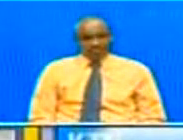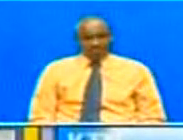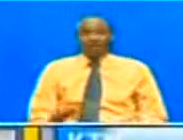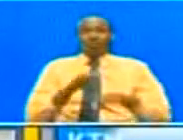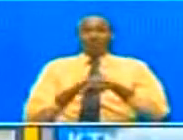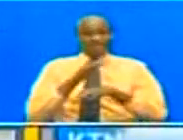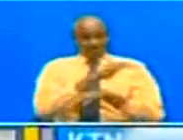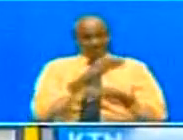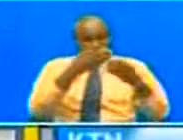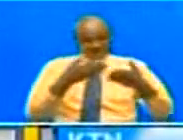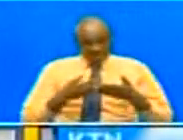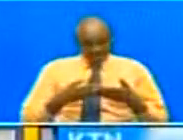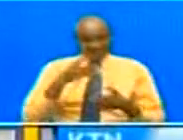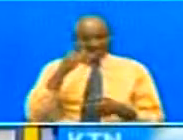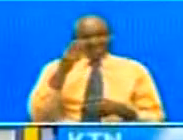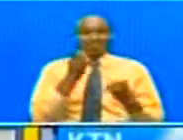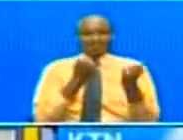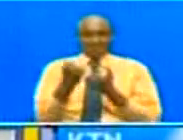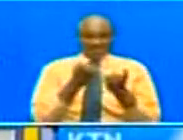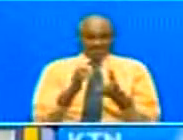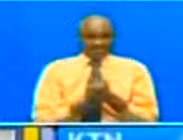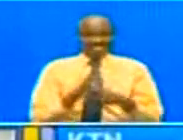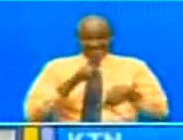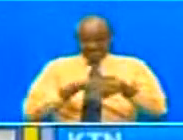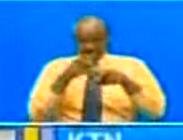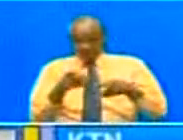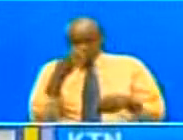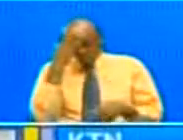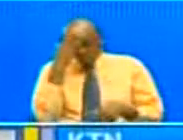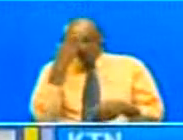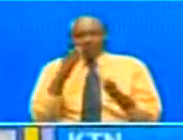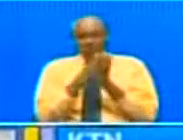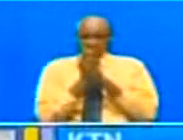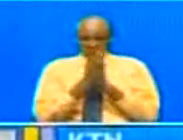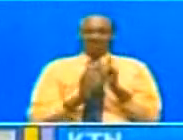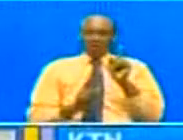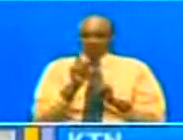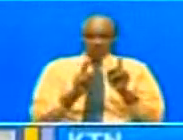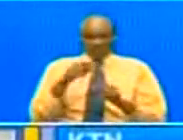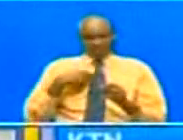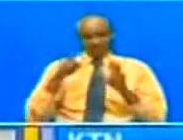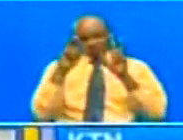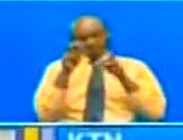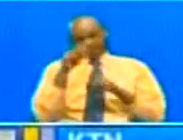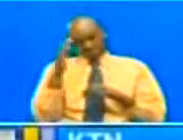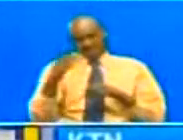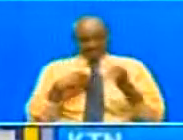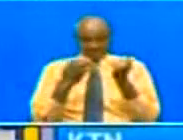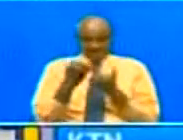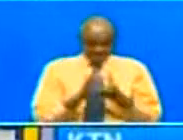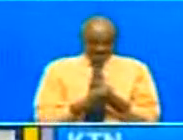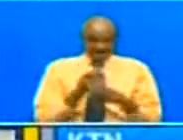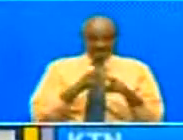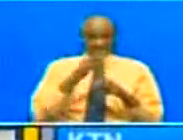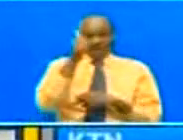Well, a very good evening and welcome to KTN Business. You're just in time to catch the latest stories making headlines in the world of business. And I'm Abby